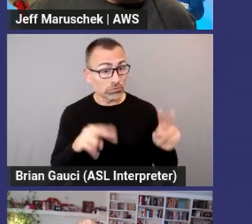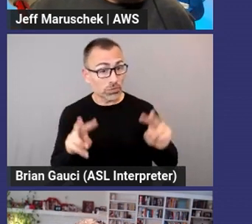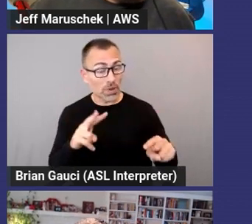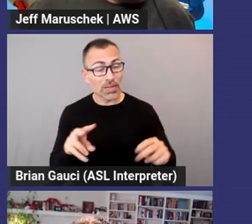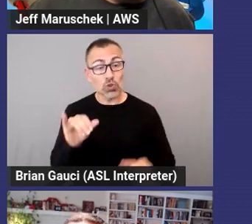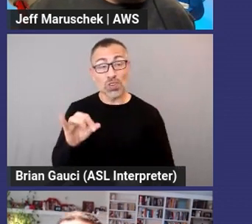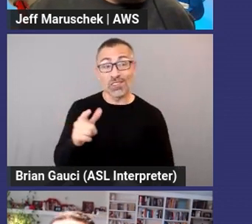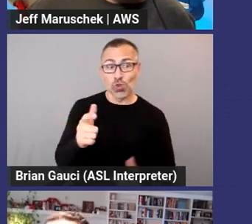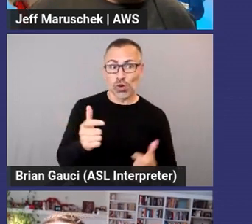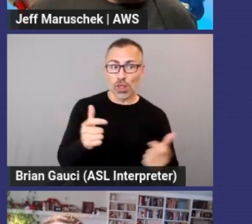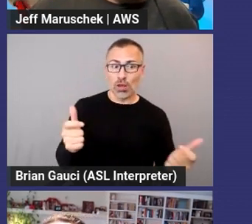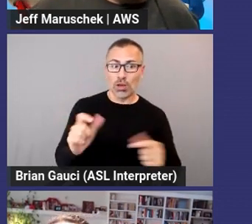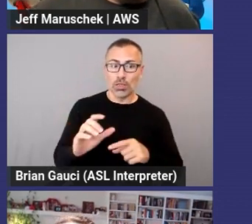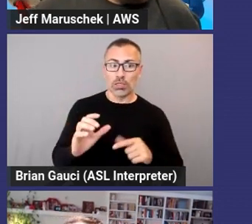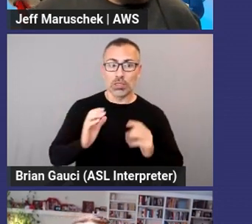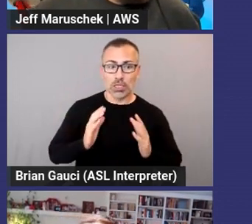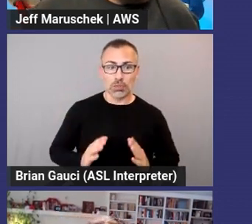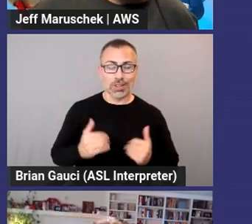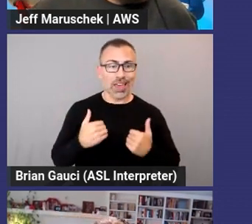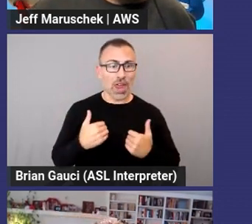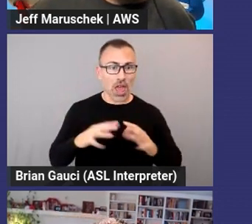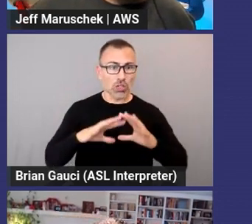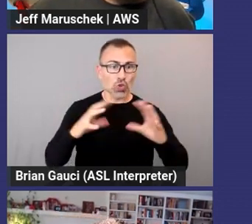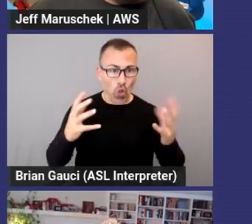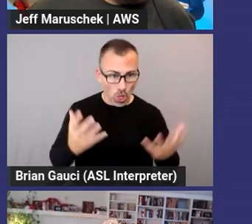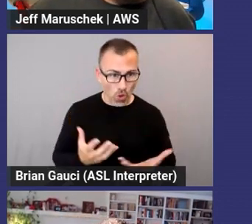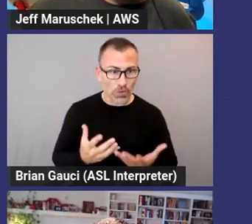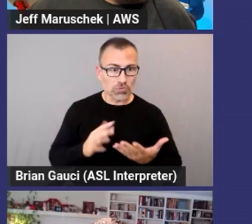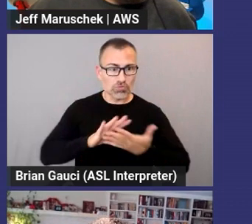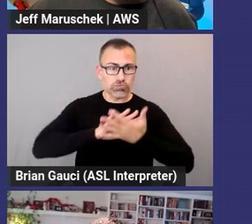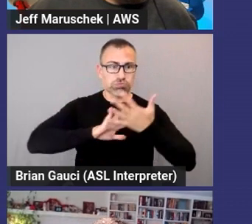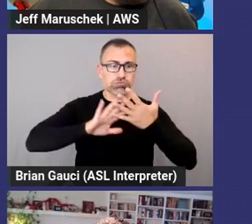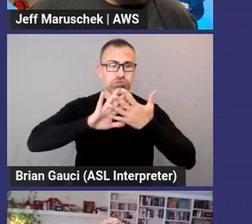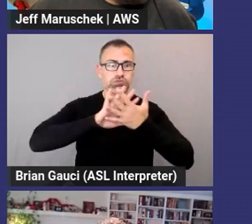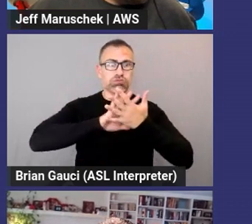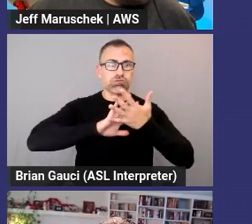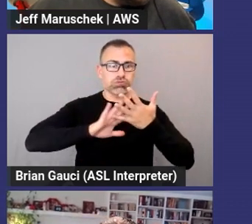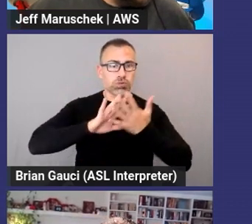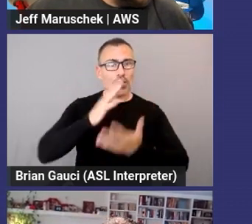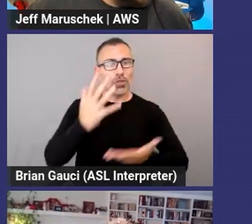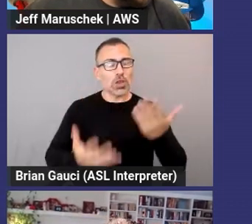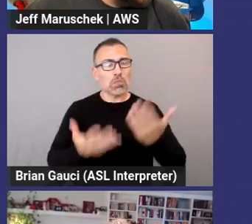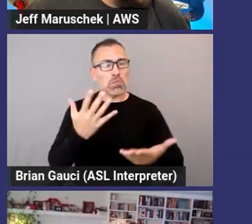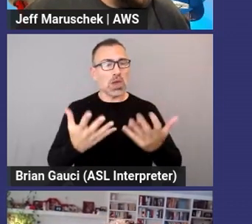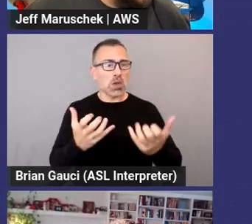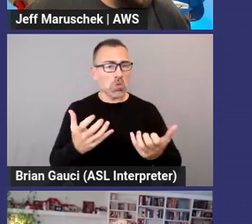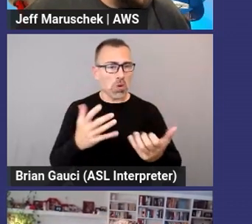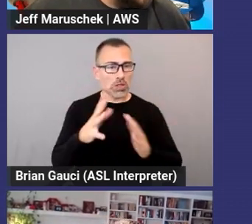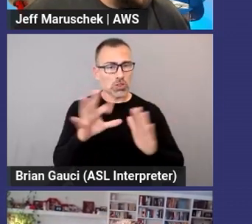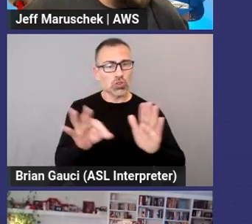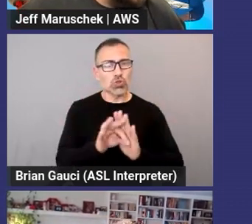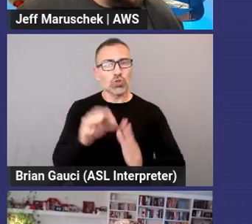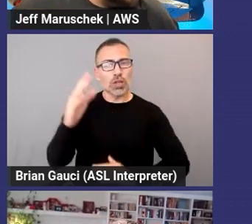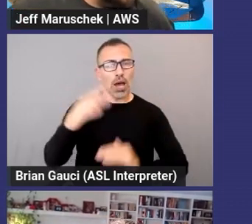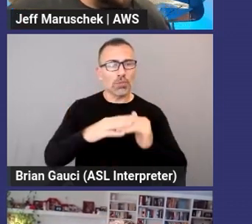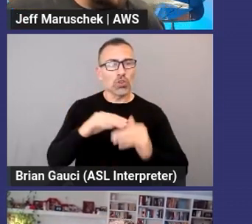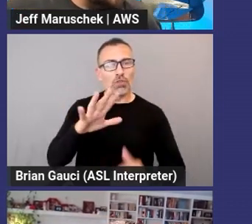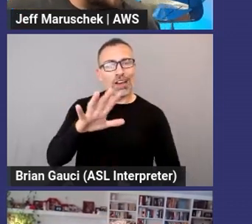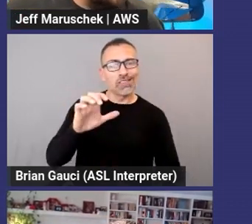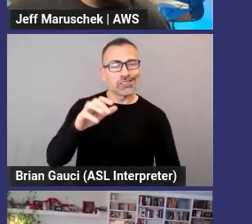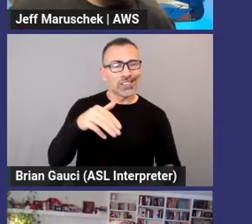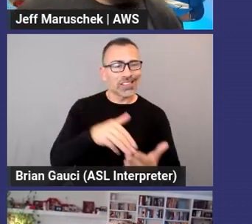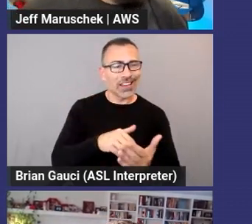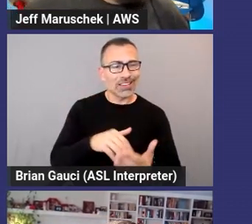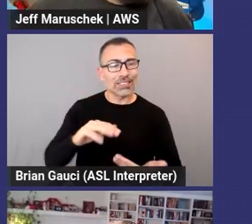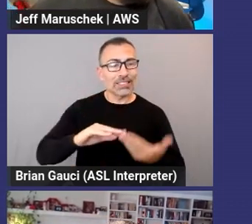large customer with a global traffic, you may want to choose somewhere up to 500,000 city networks. If you have small